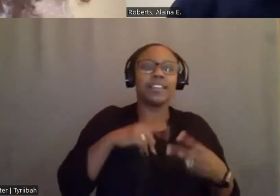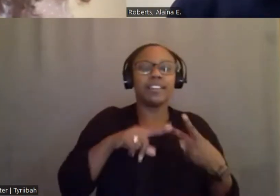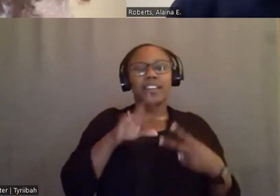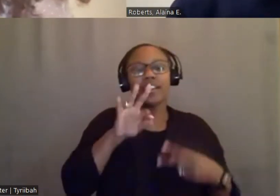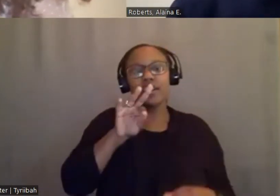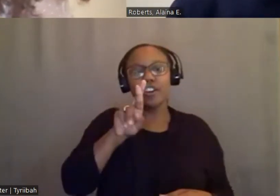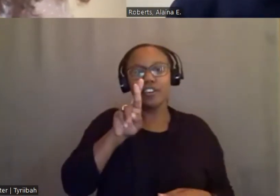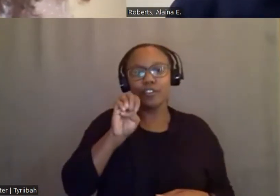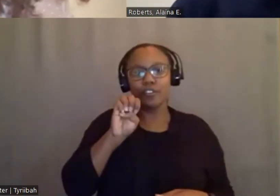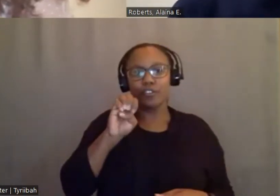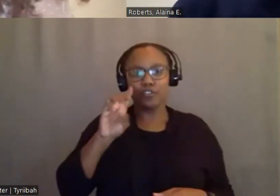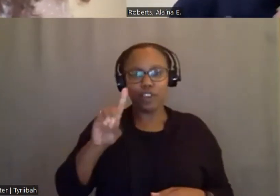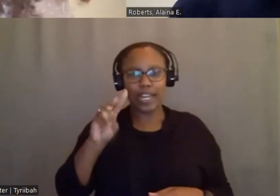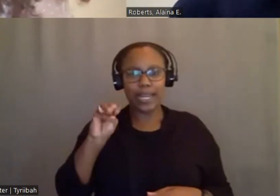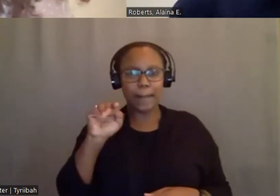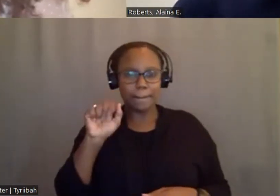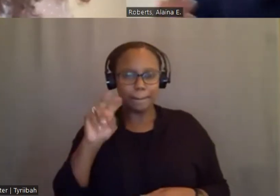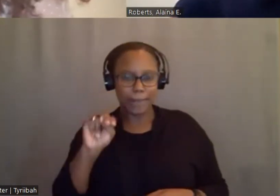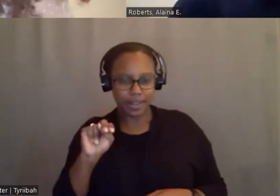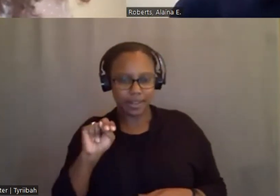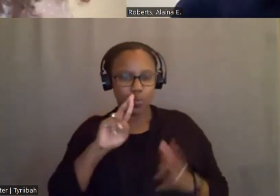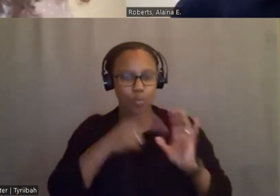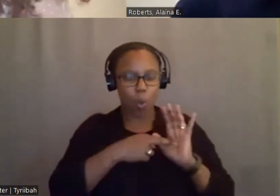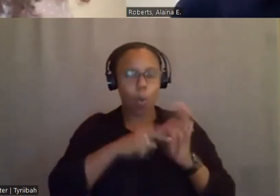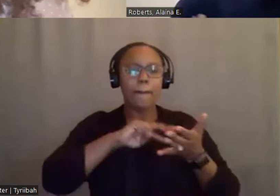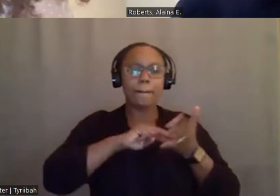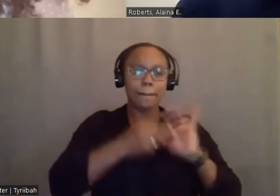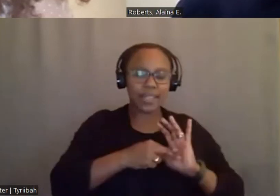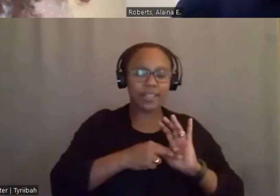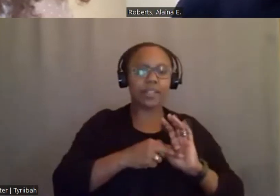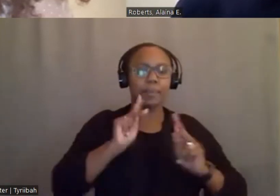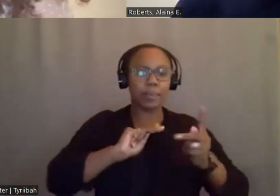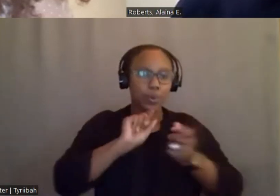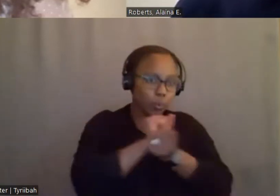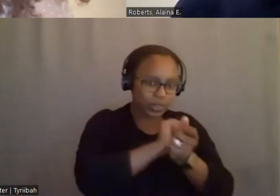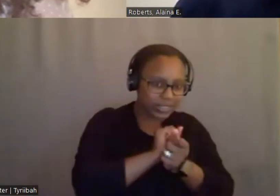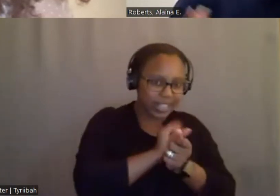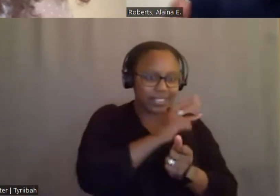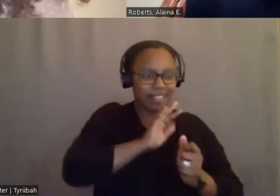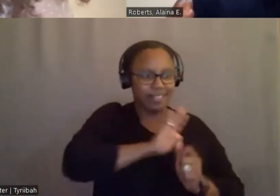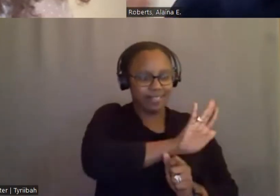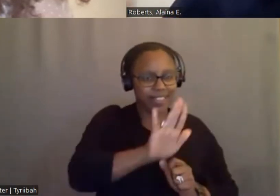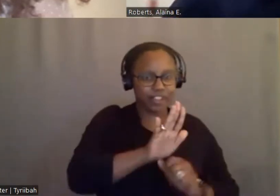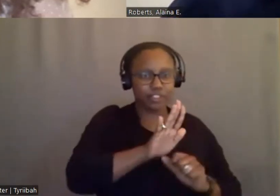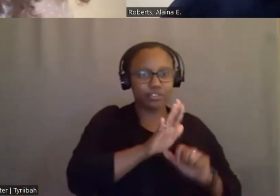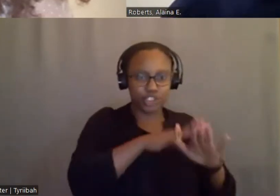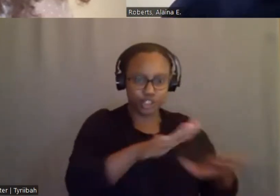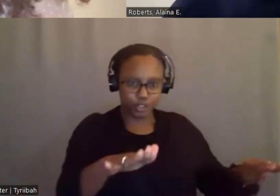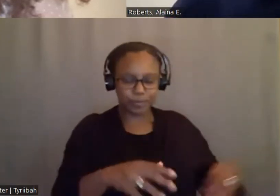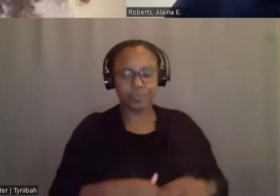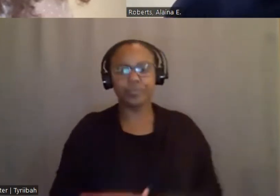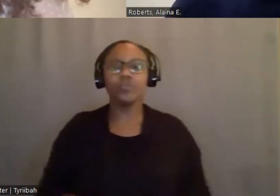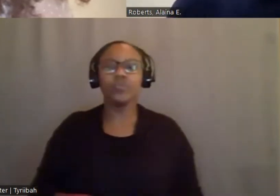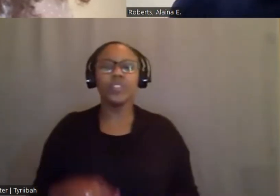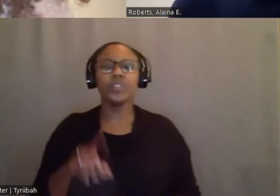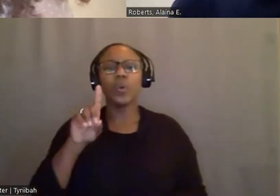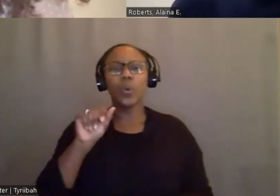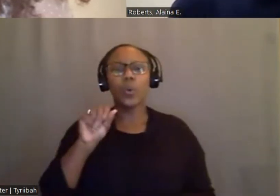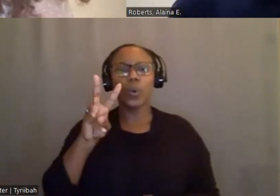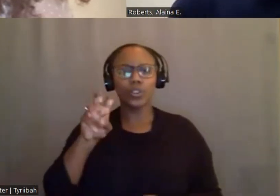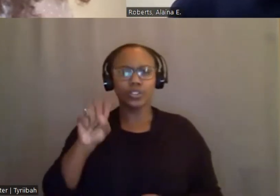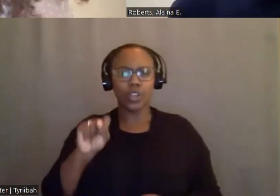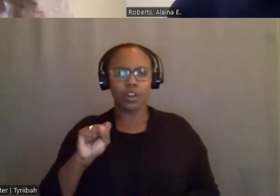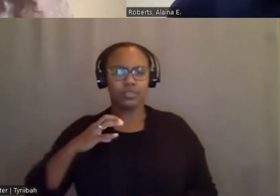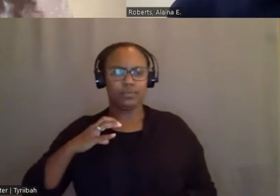children. And so a commission, the Dawes Commission, is put together to determine, you know, who are the rightful claimants to this